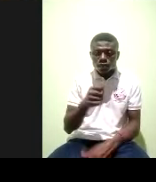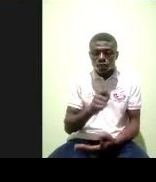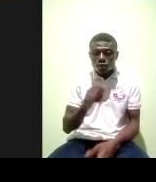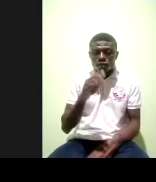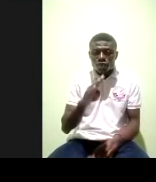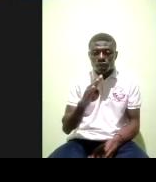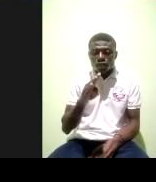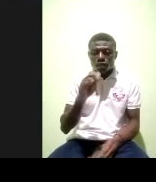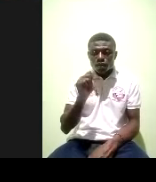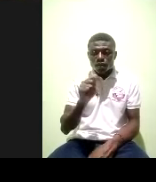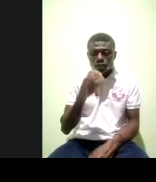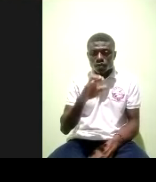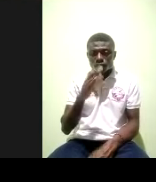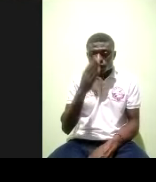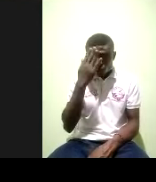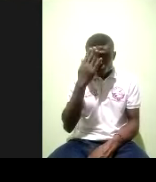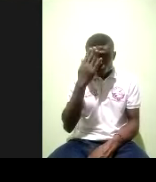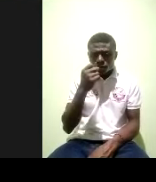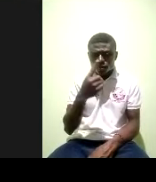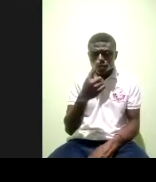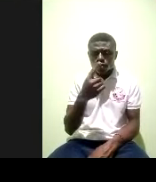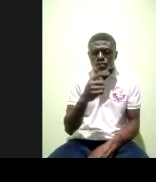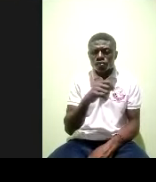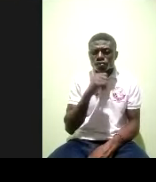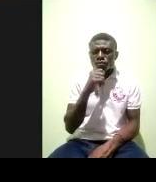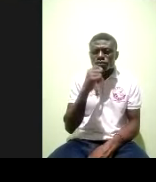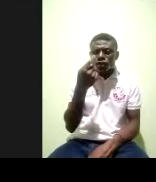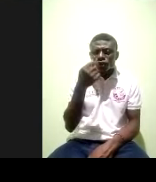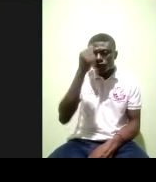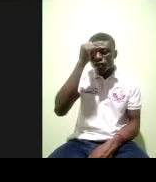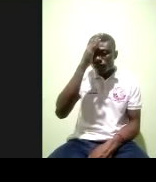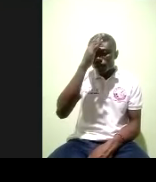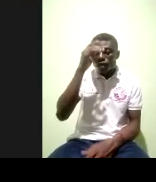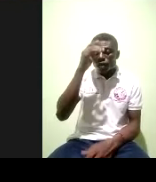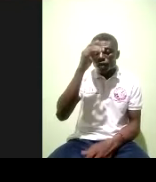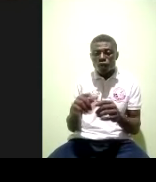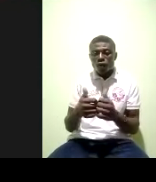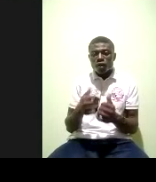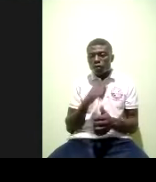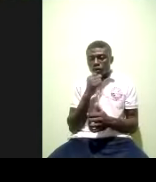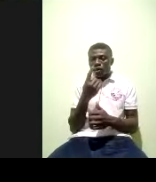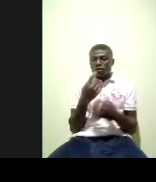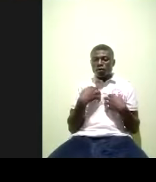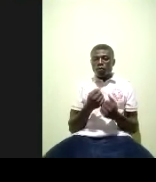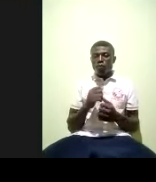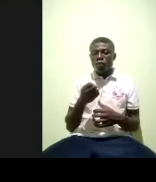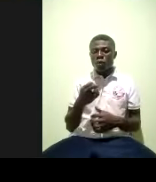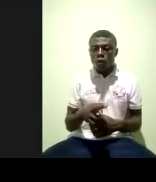they don't understand they don't have the knowledge of the phonetic rules. Or for example,